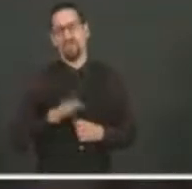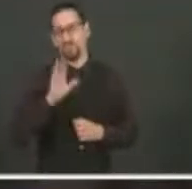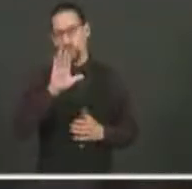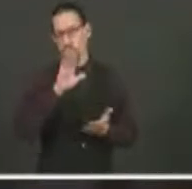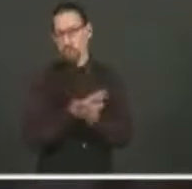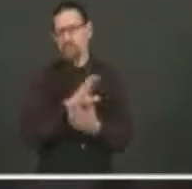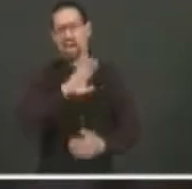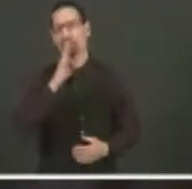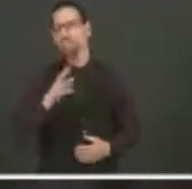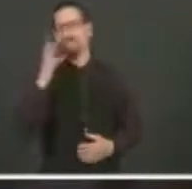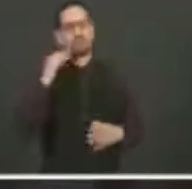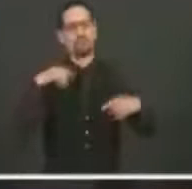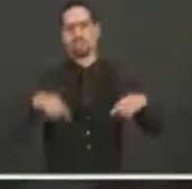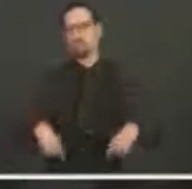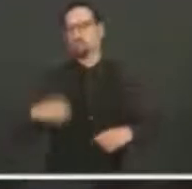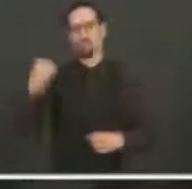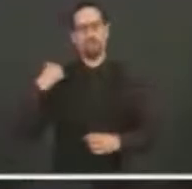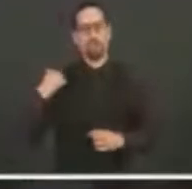together.